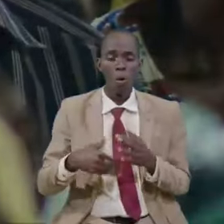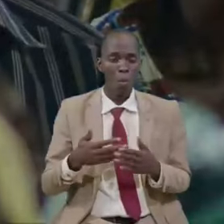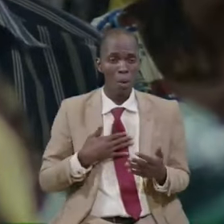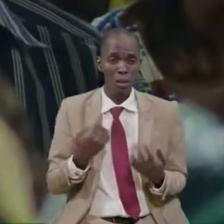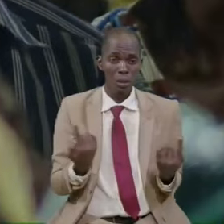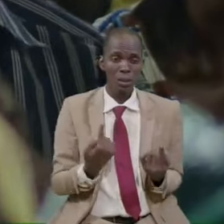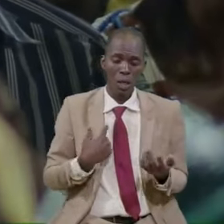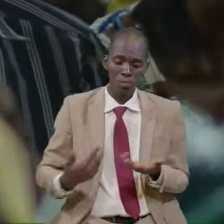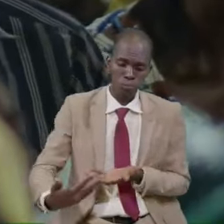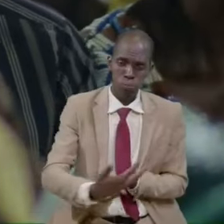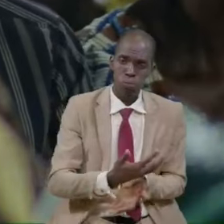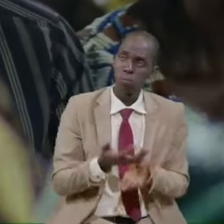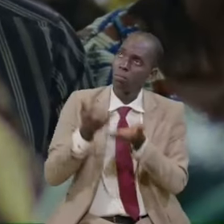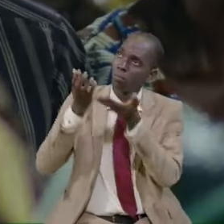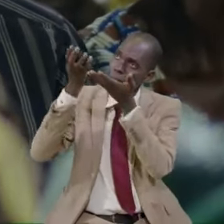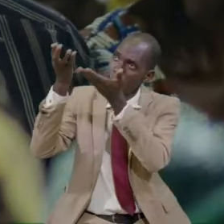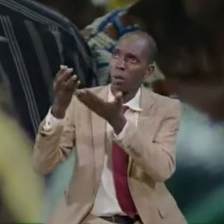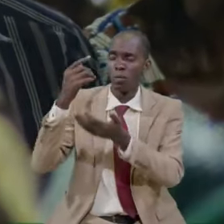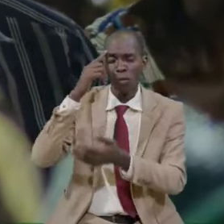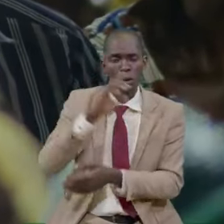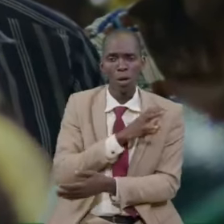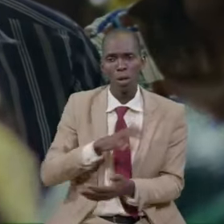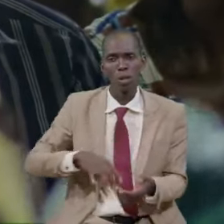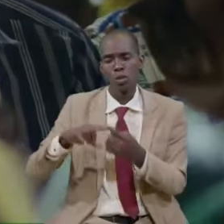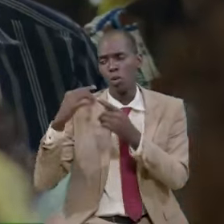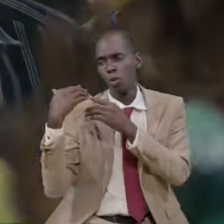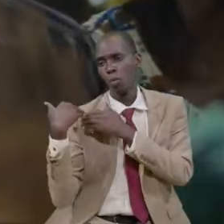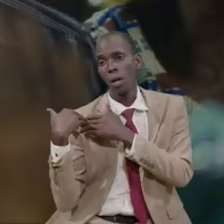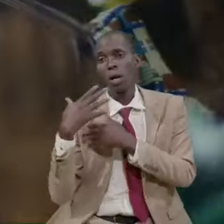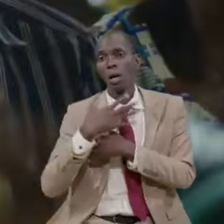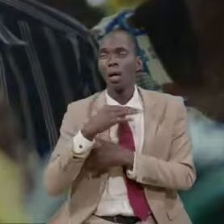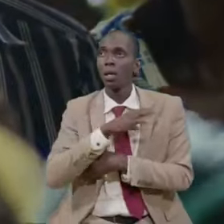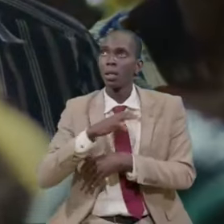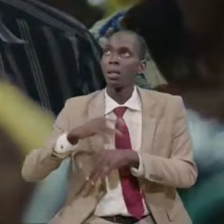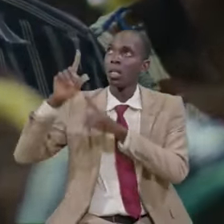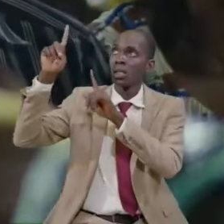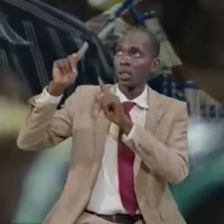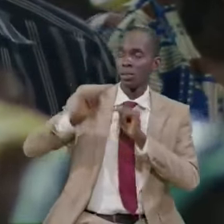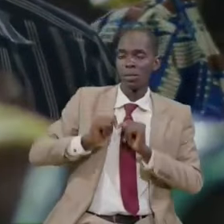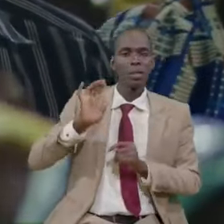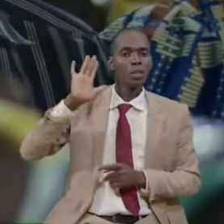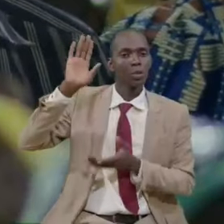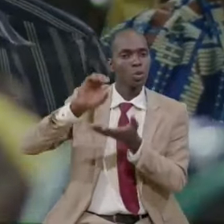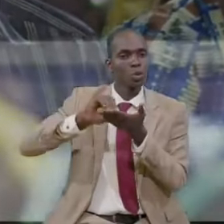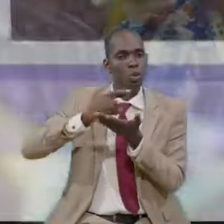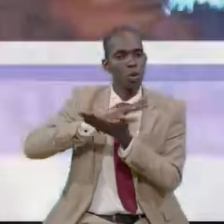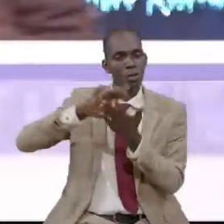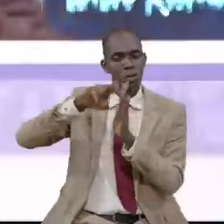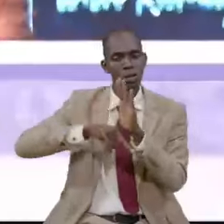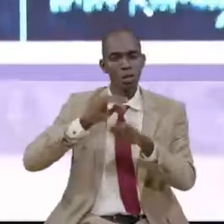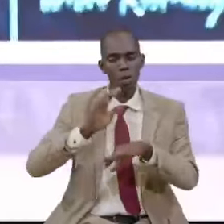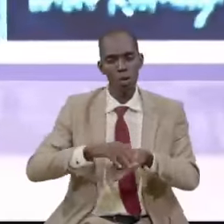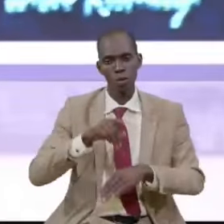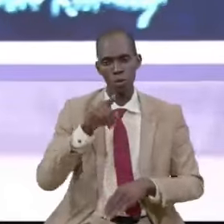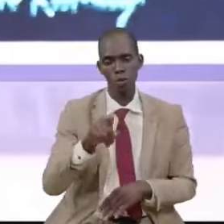his righteousness is transferred unto you. Amen. Tonight, there's going to